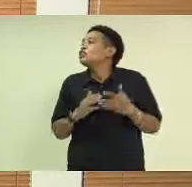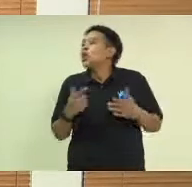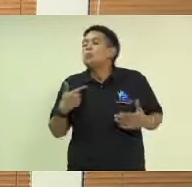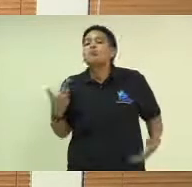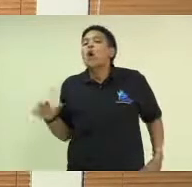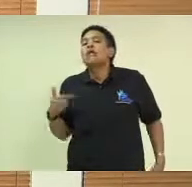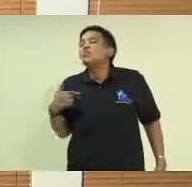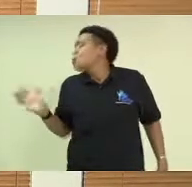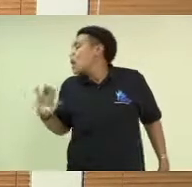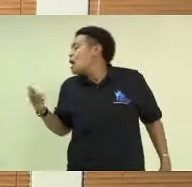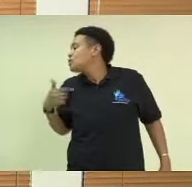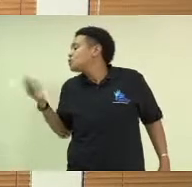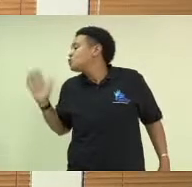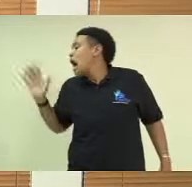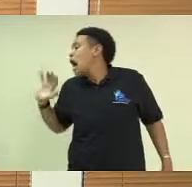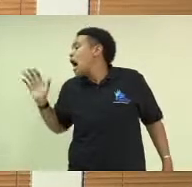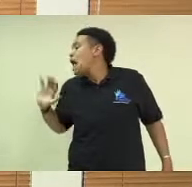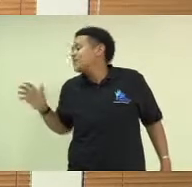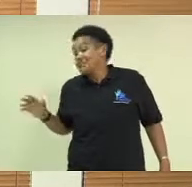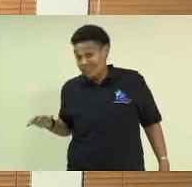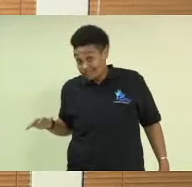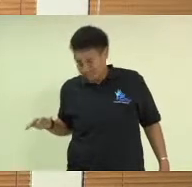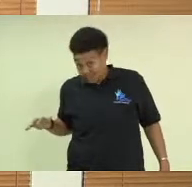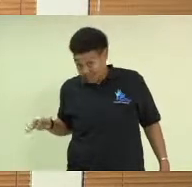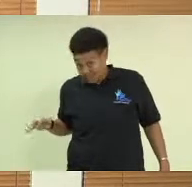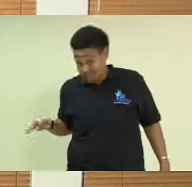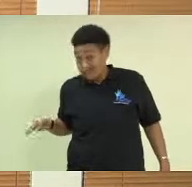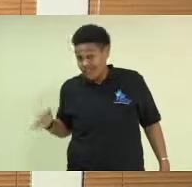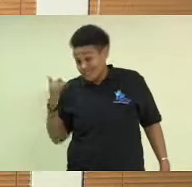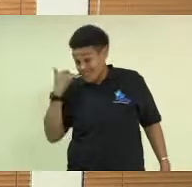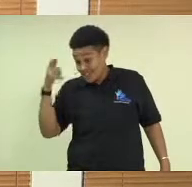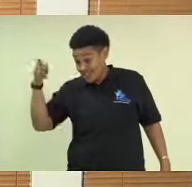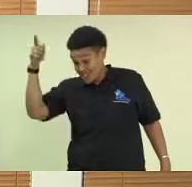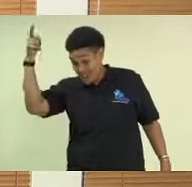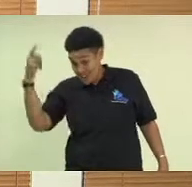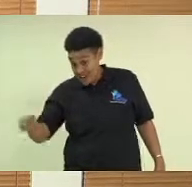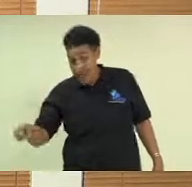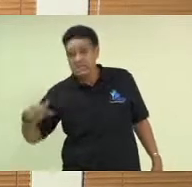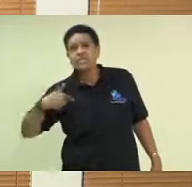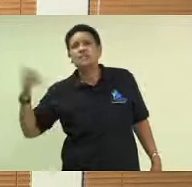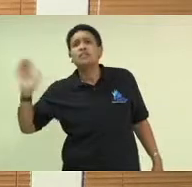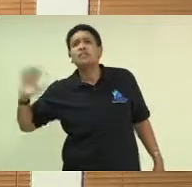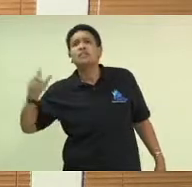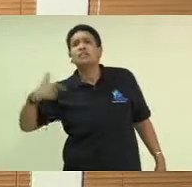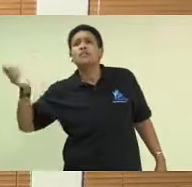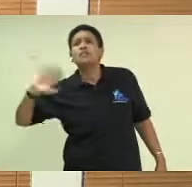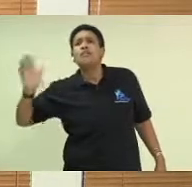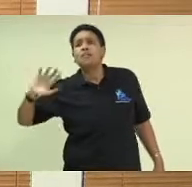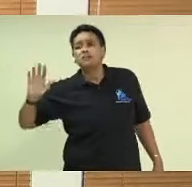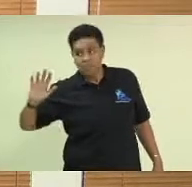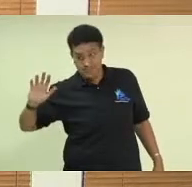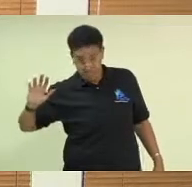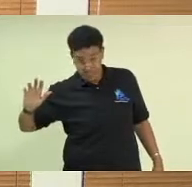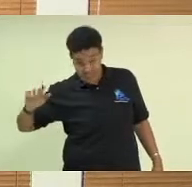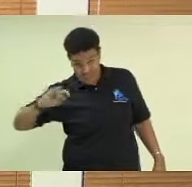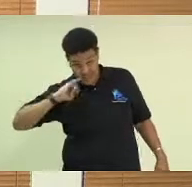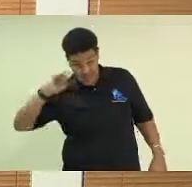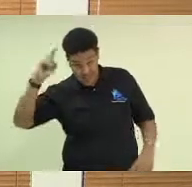take the vaccine. And to the extent that that hesitancy is